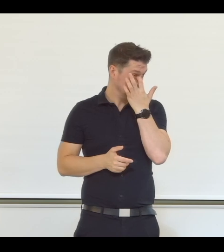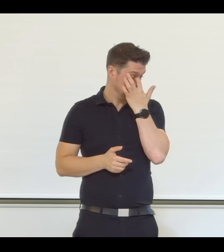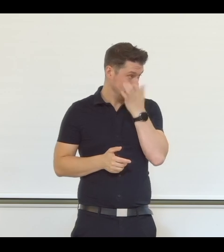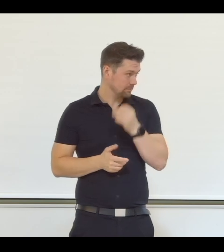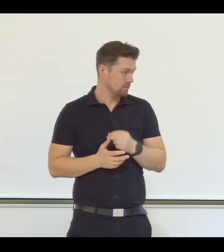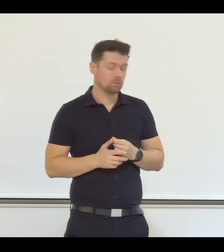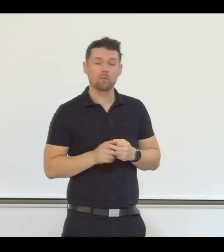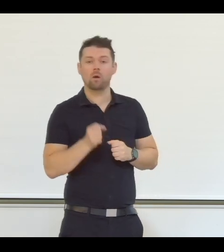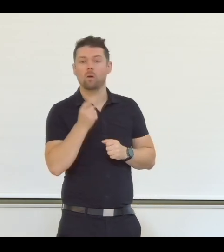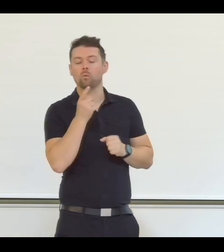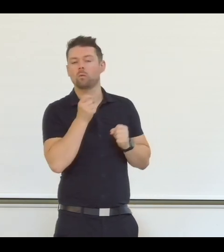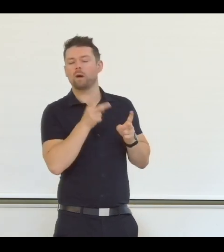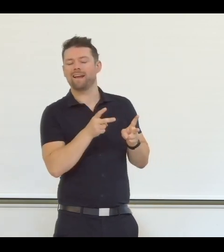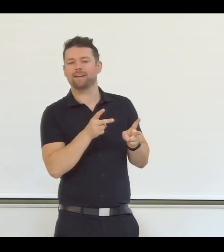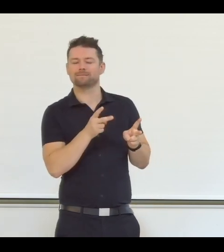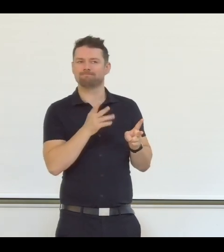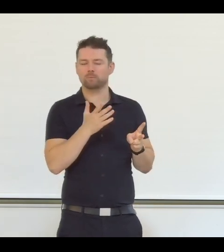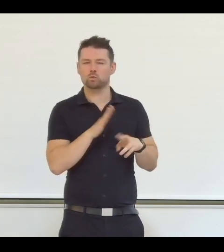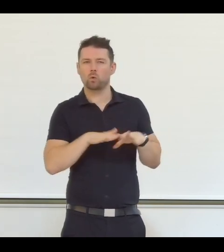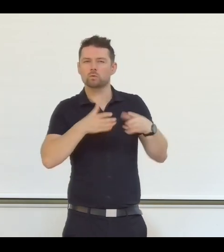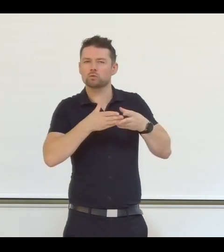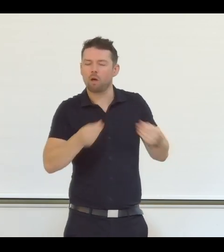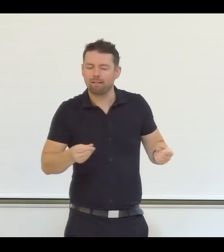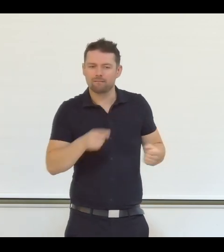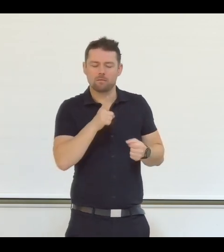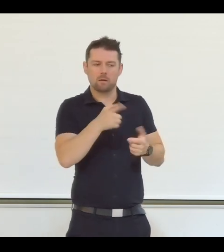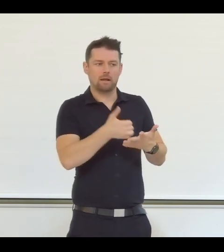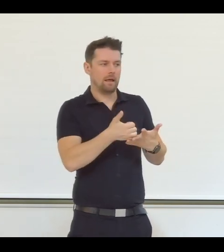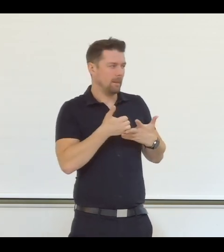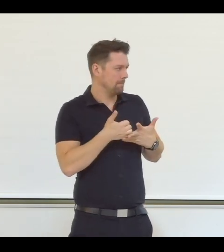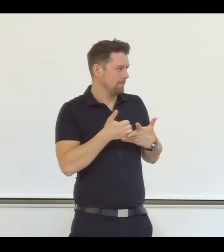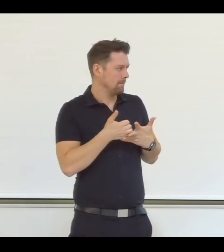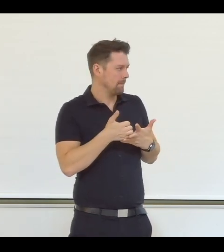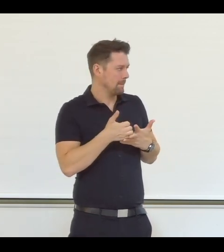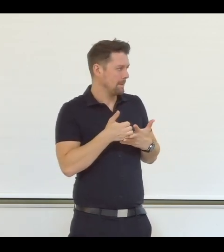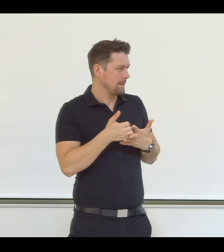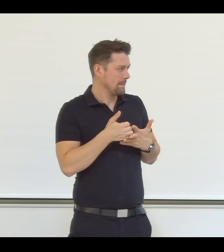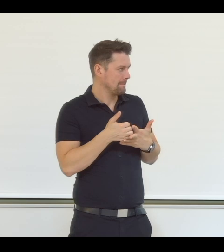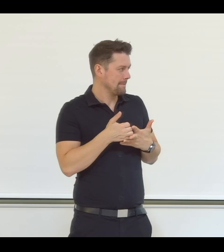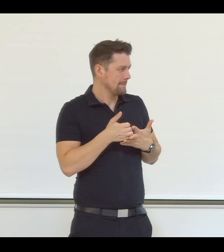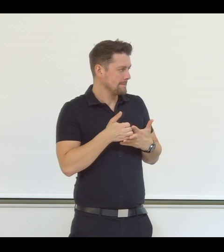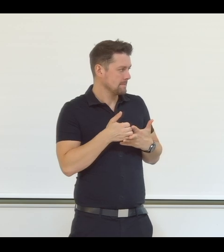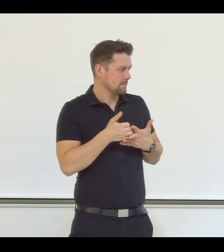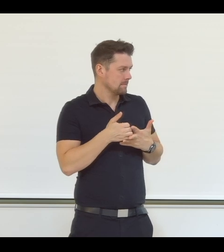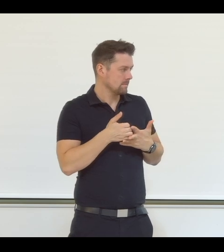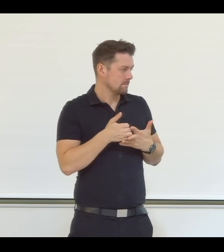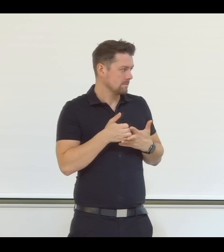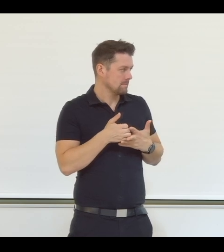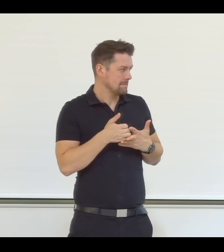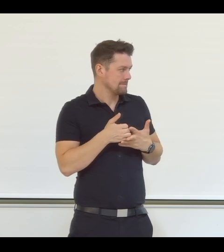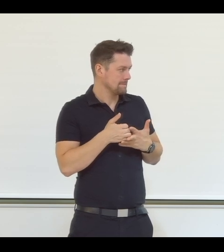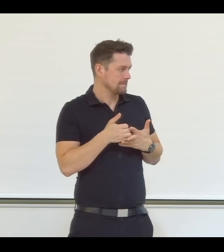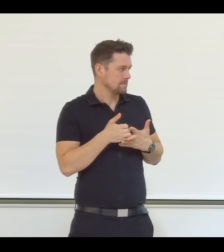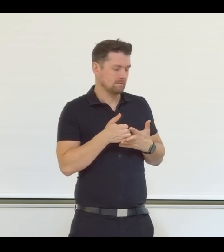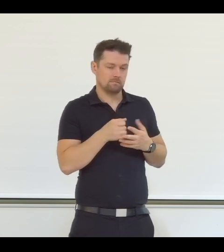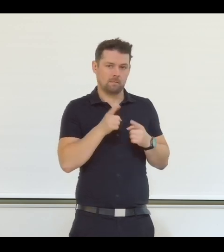way to help with that, it's not really a solution, but it can be part of a solution, is to not only look at smoke, but I mean,